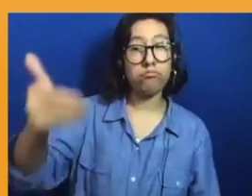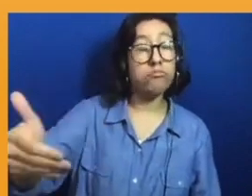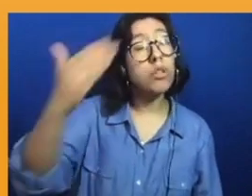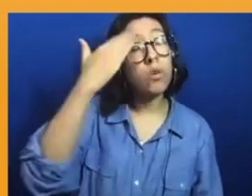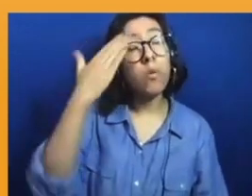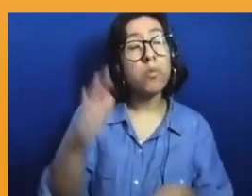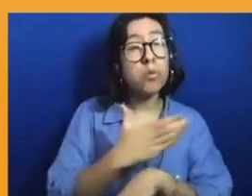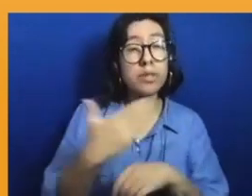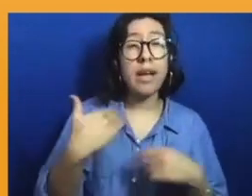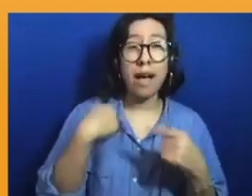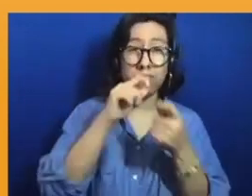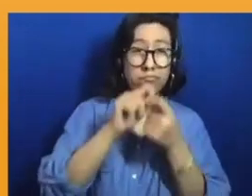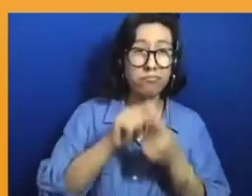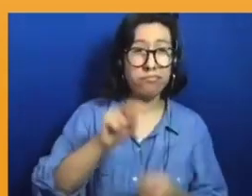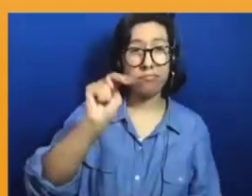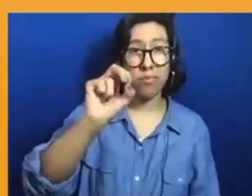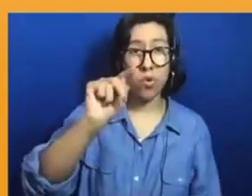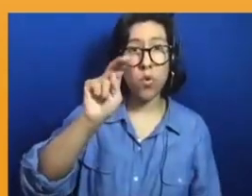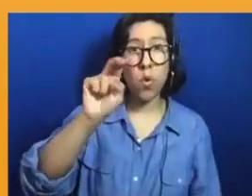right?